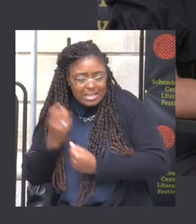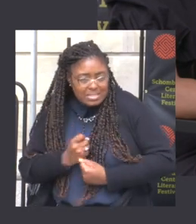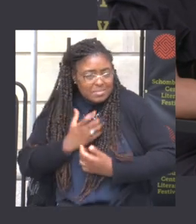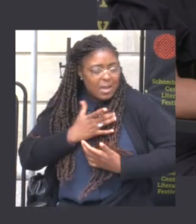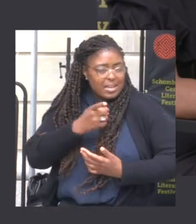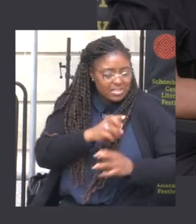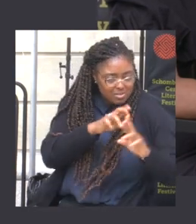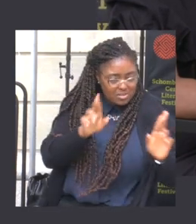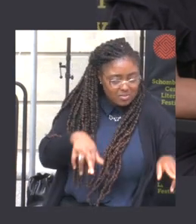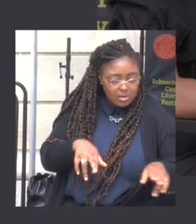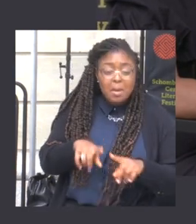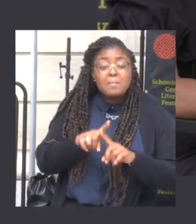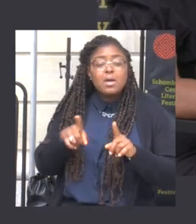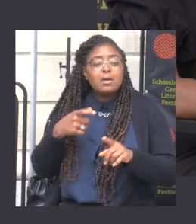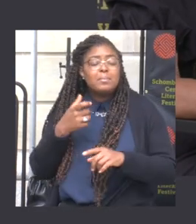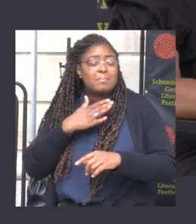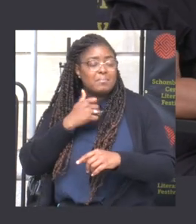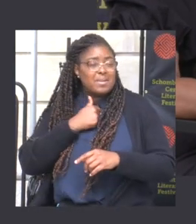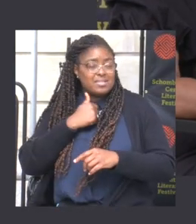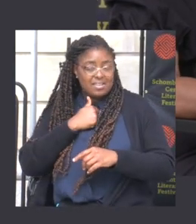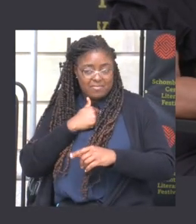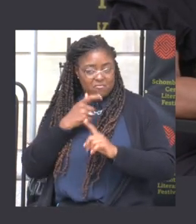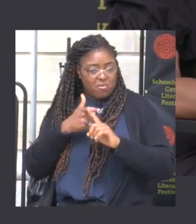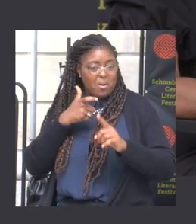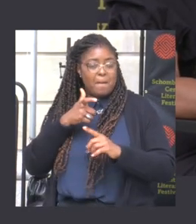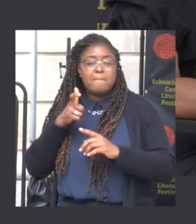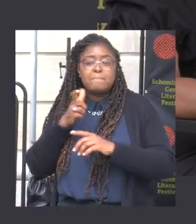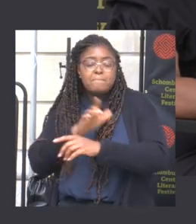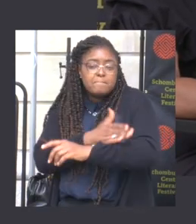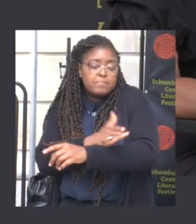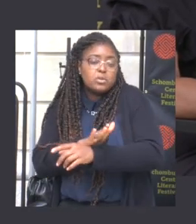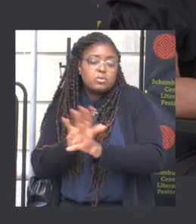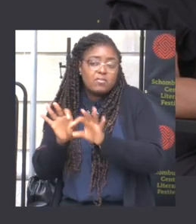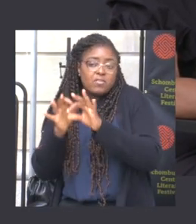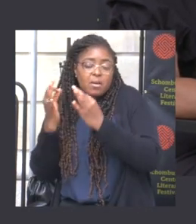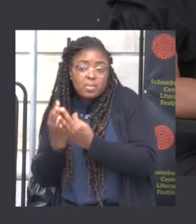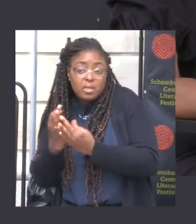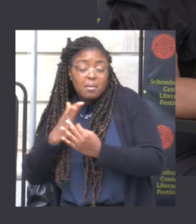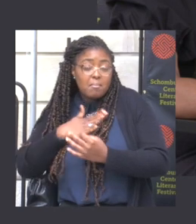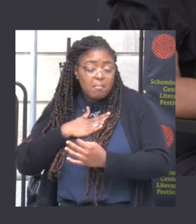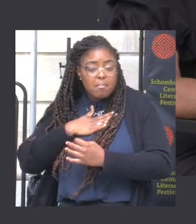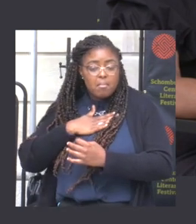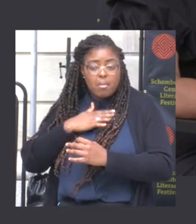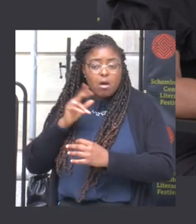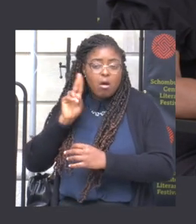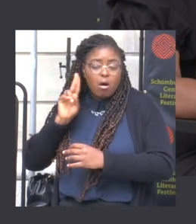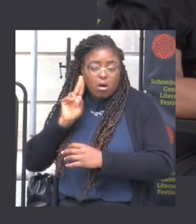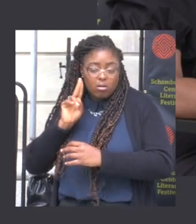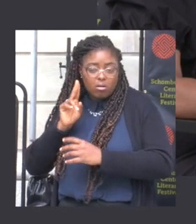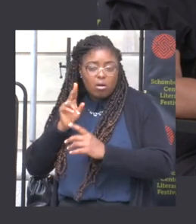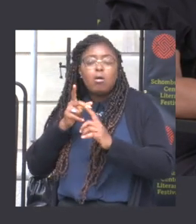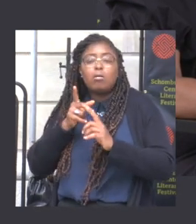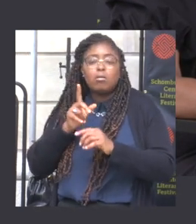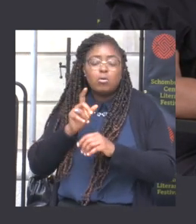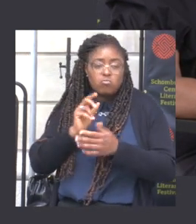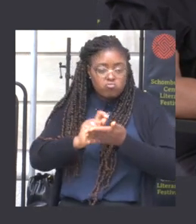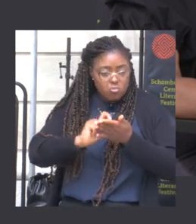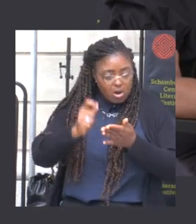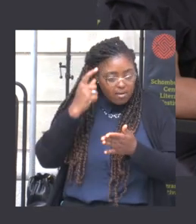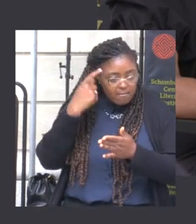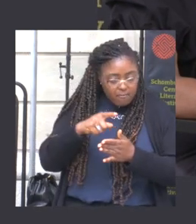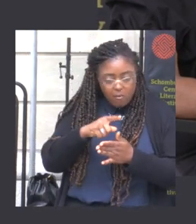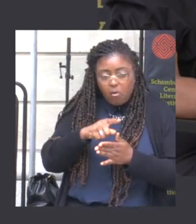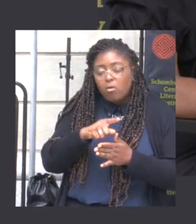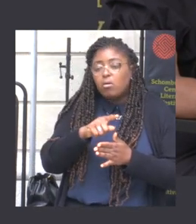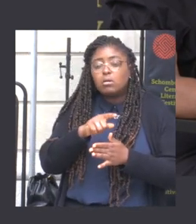But I come from a musical family. My Uncle Don was a house songwriter for High Records, this seminal soul music label in Memphis. My